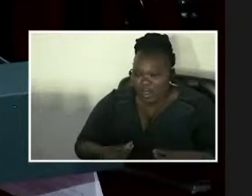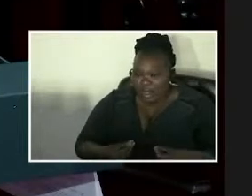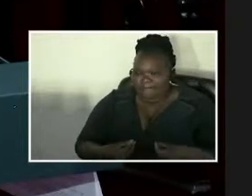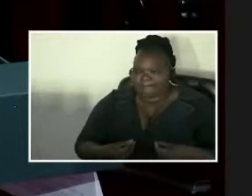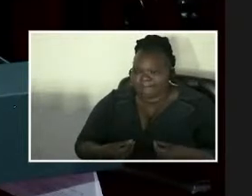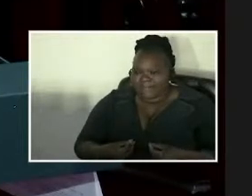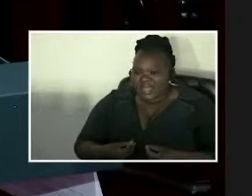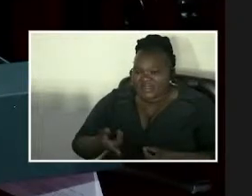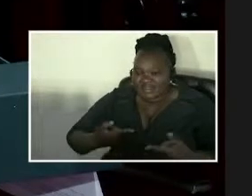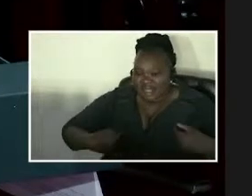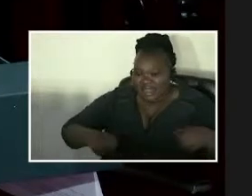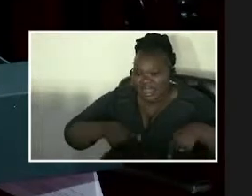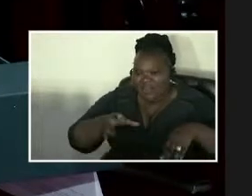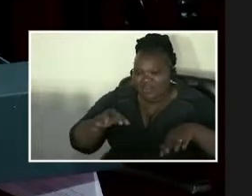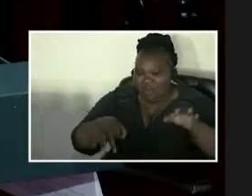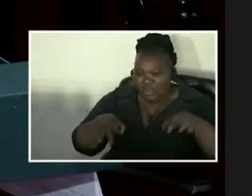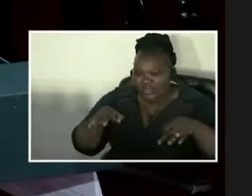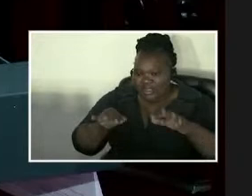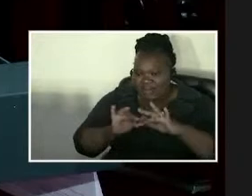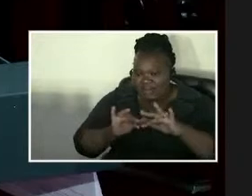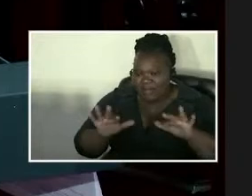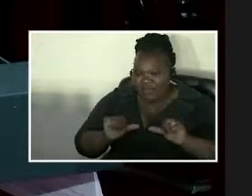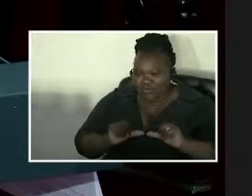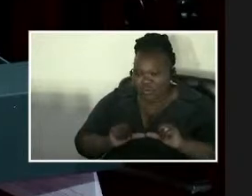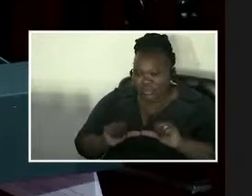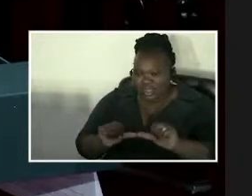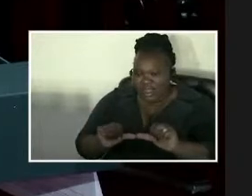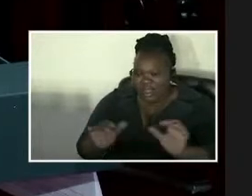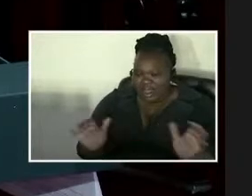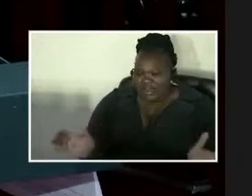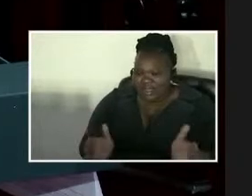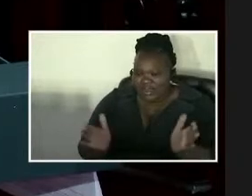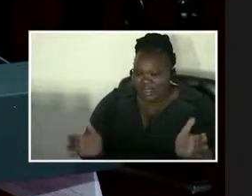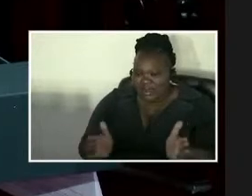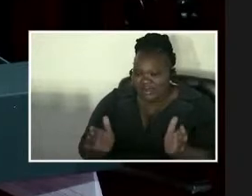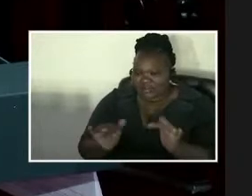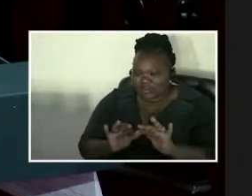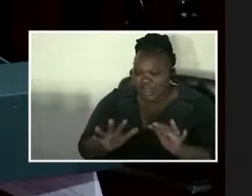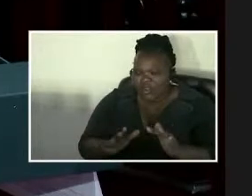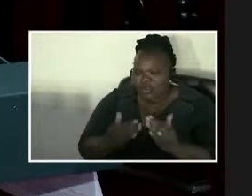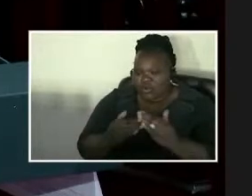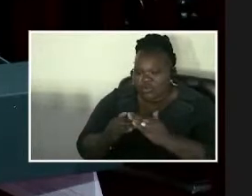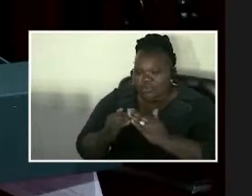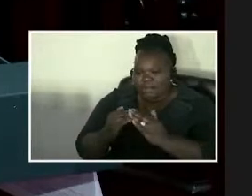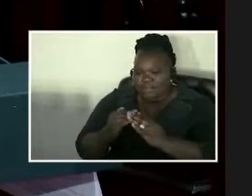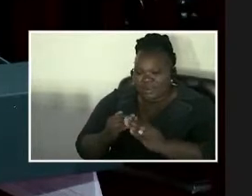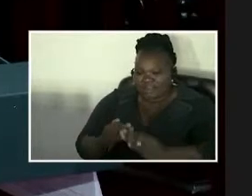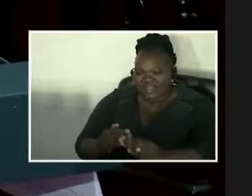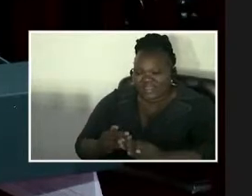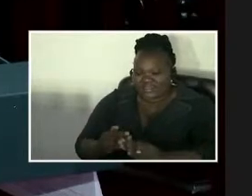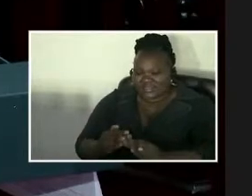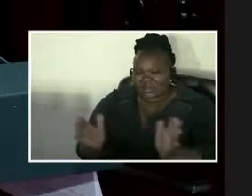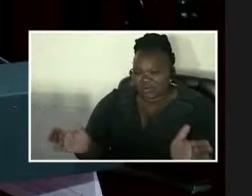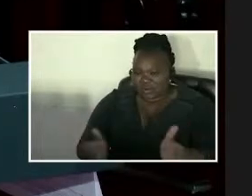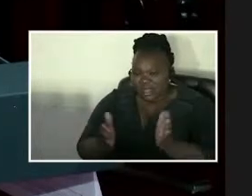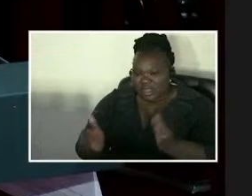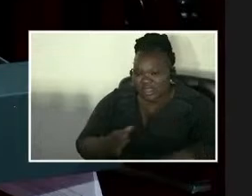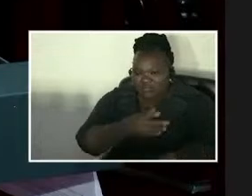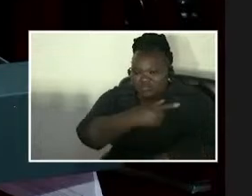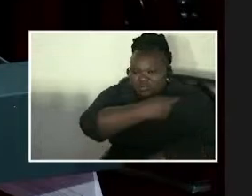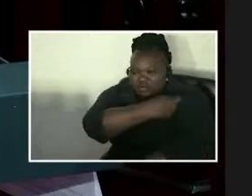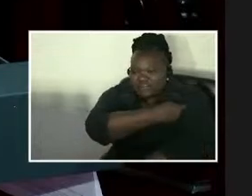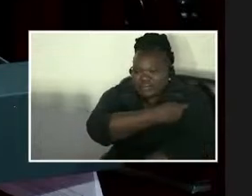we as politicians we must continue to encourage people to prevent the spread of coffee 19 by encourage them to